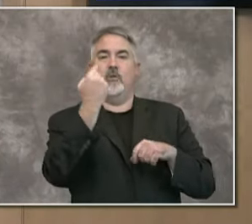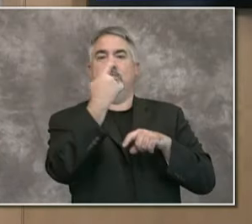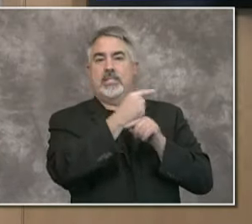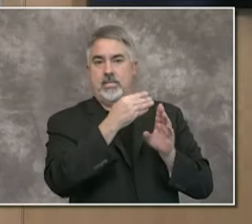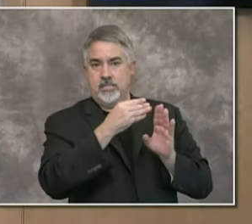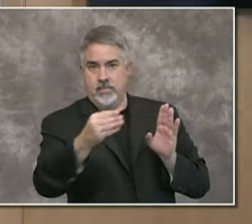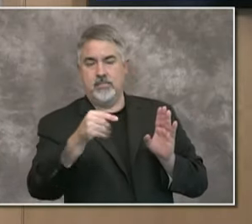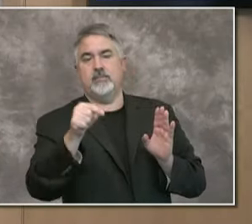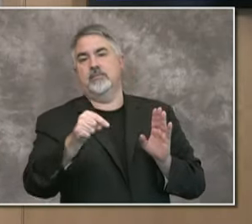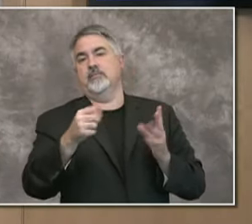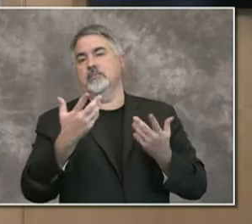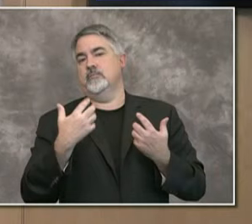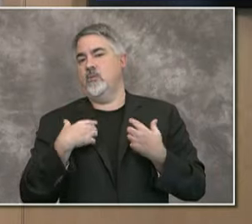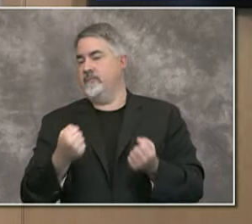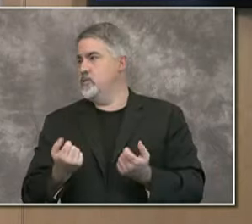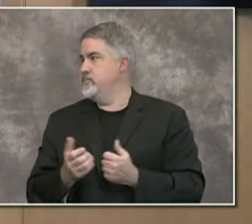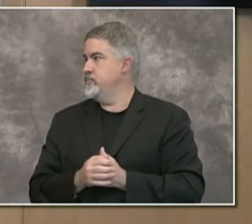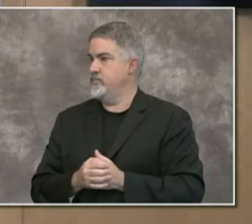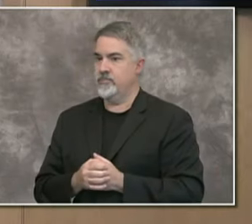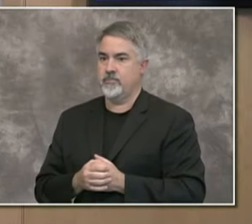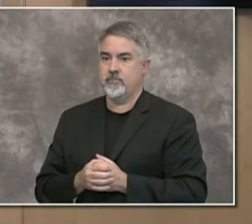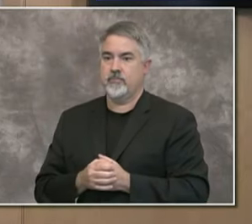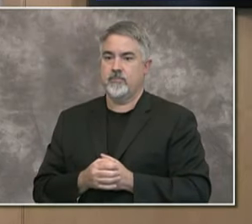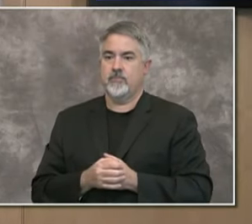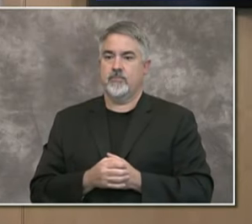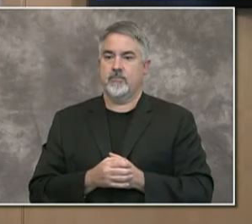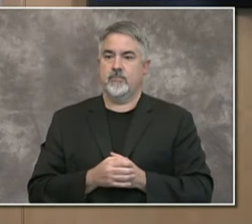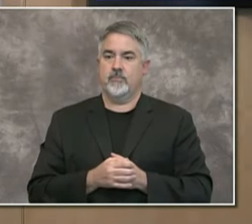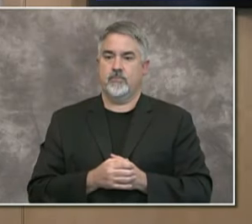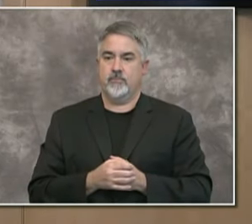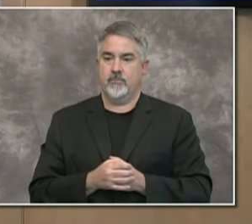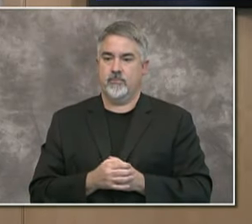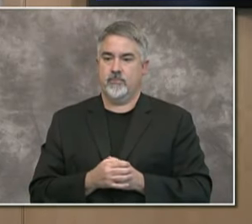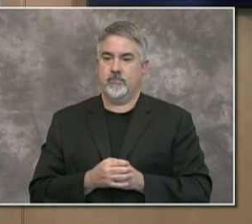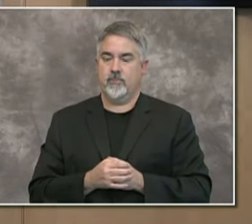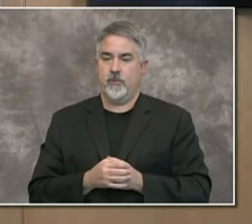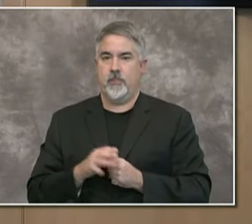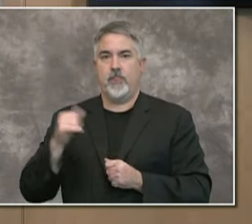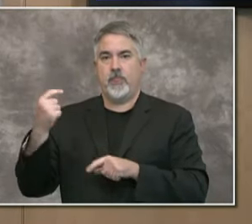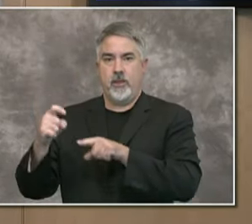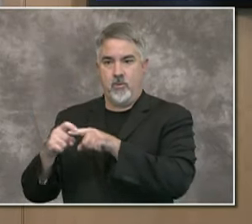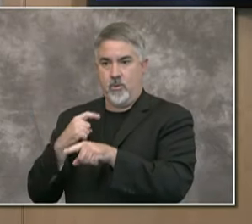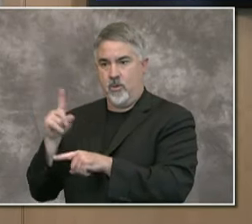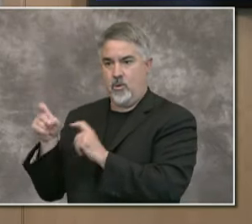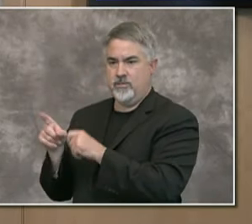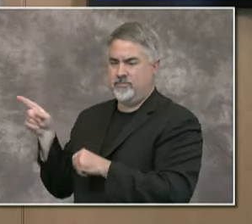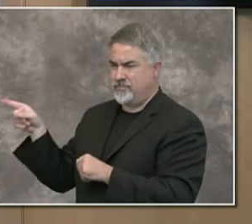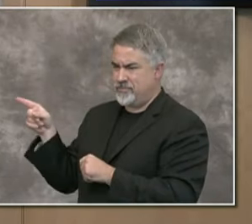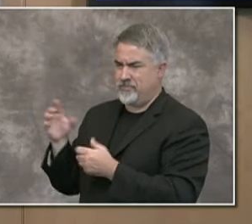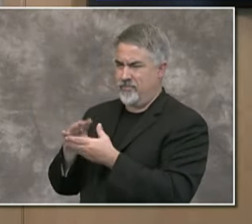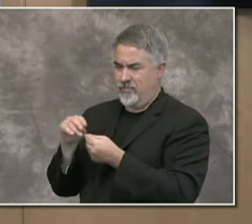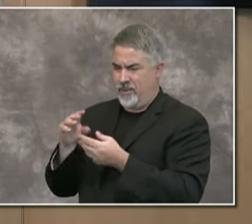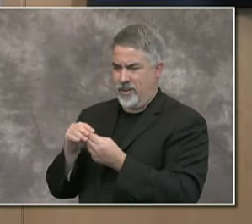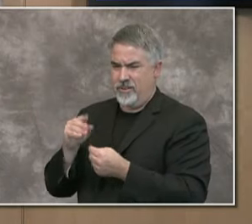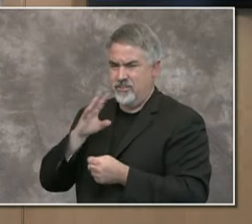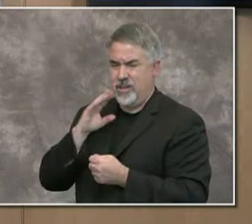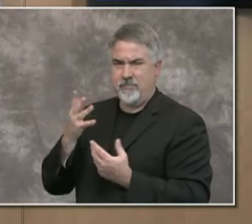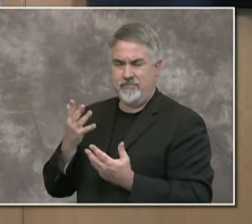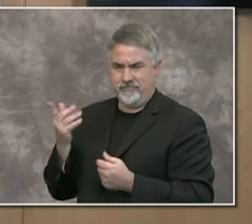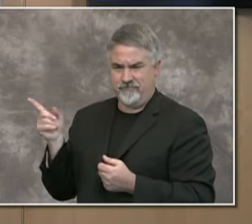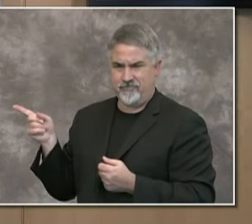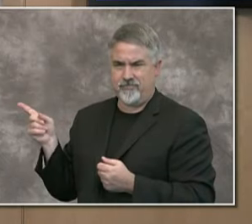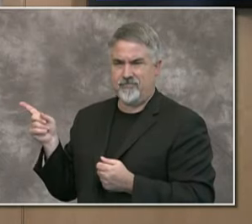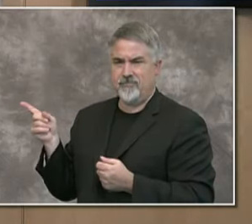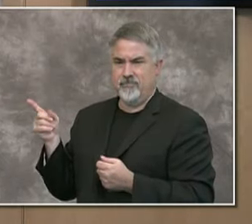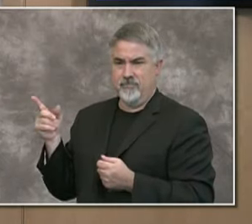And Supervisor Fletcher, one other thing just to drill down more on what you were referring to. It goes without saying we